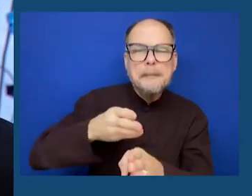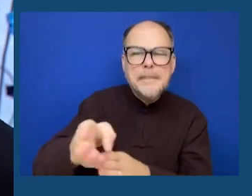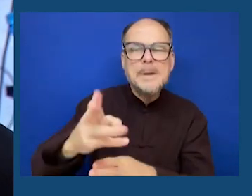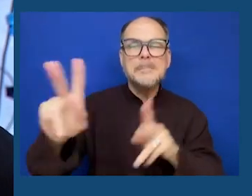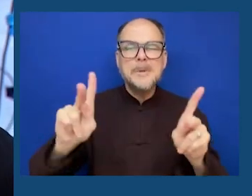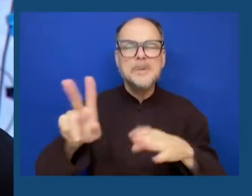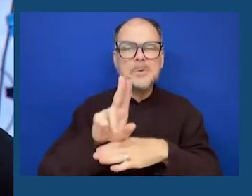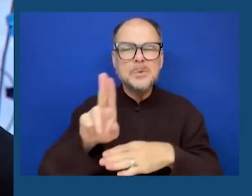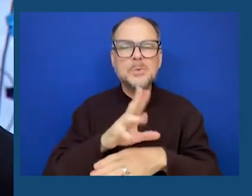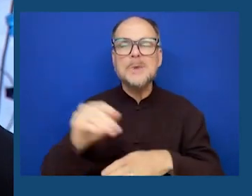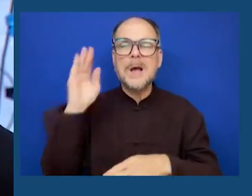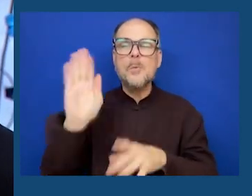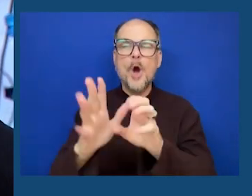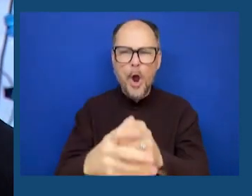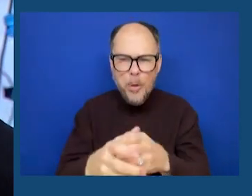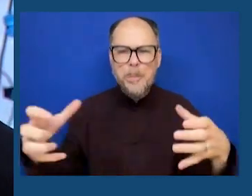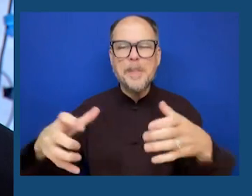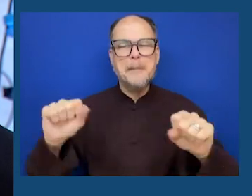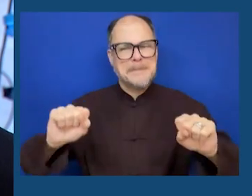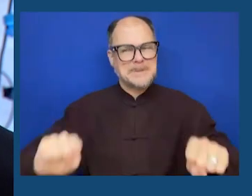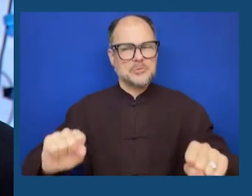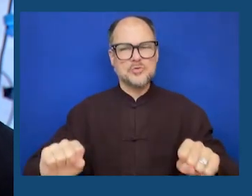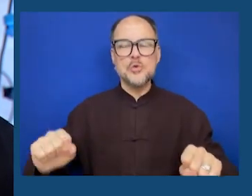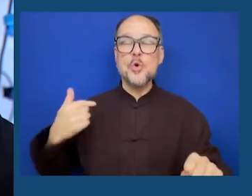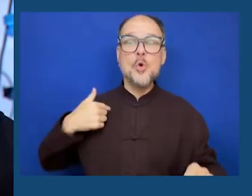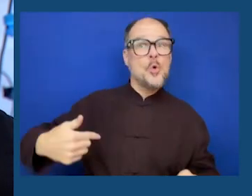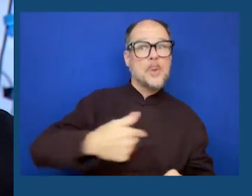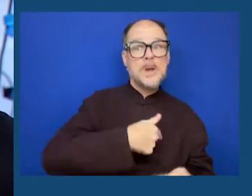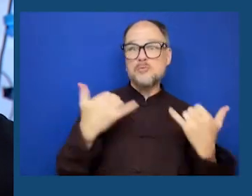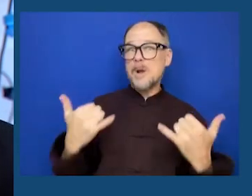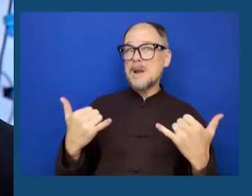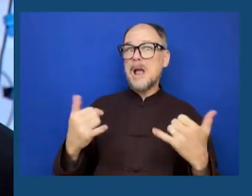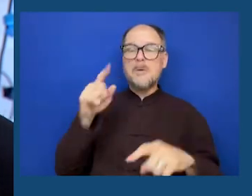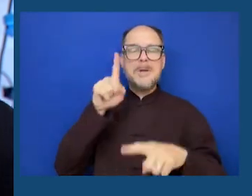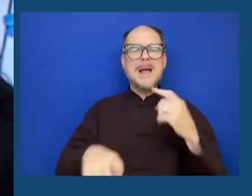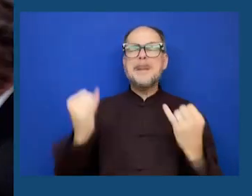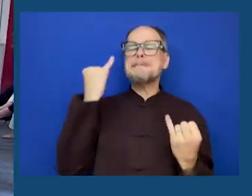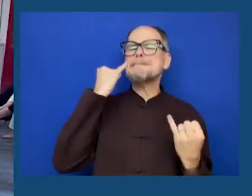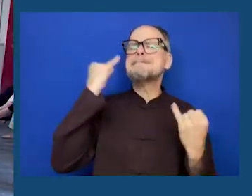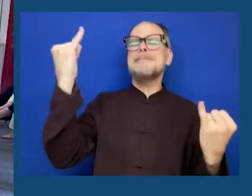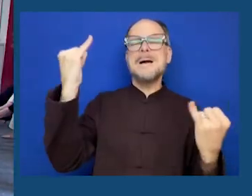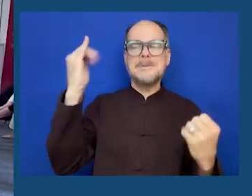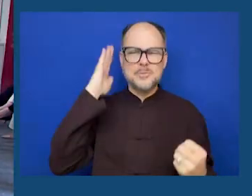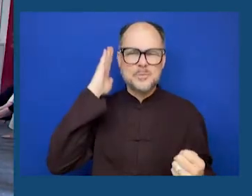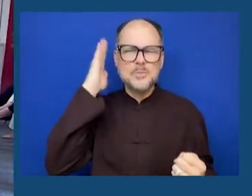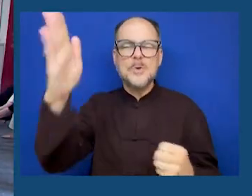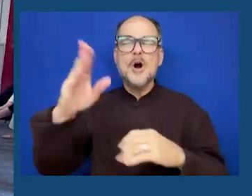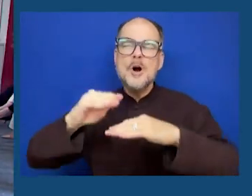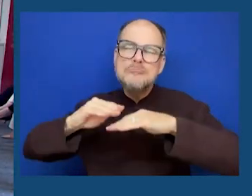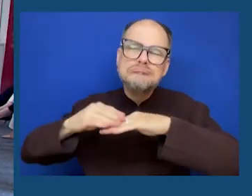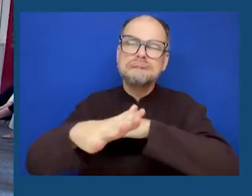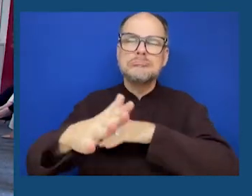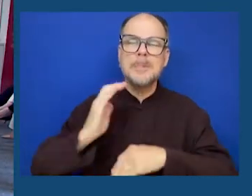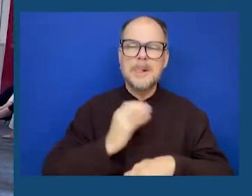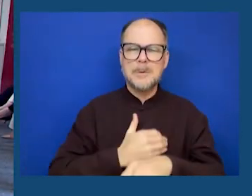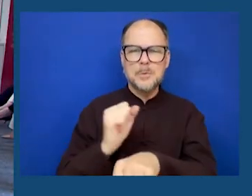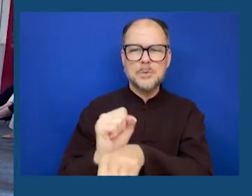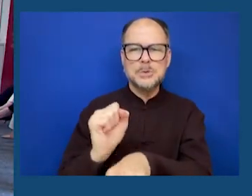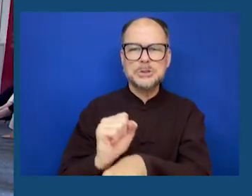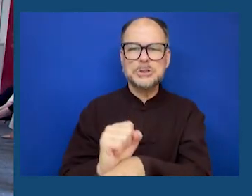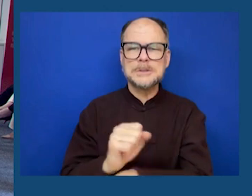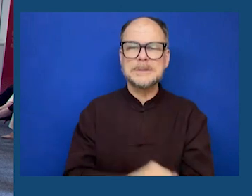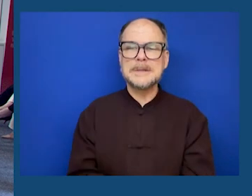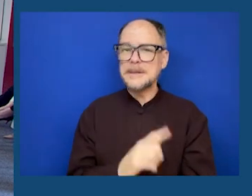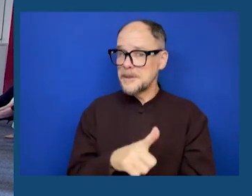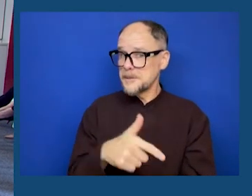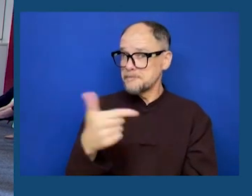of us can realize the potential of what we want to do without it. So thank you. Thank you, Robert. Thank you. Stacy. So I could easily also